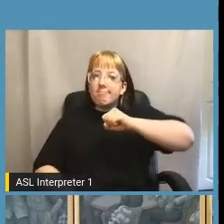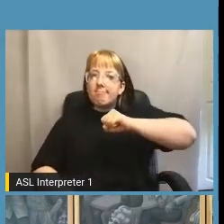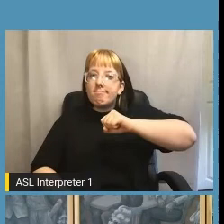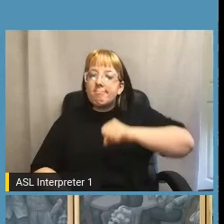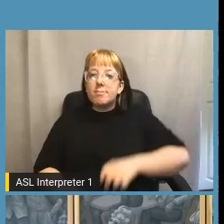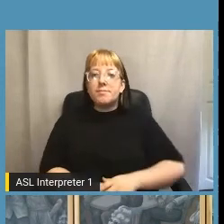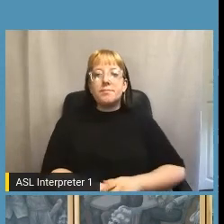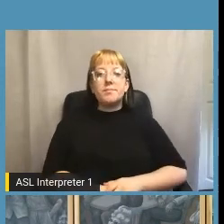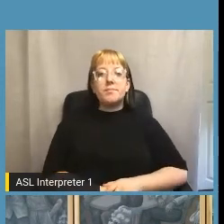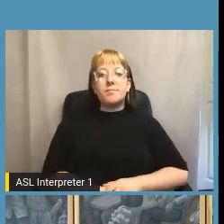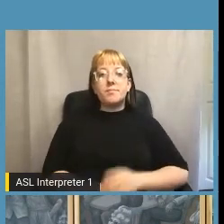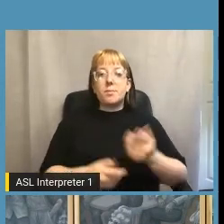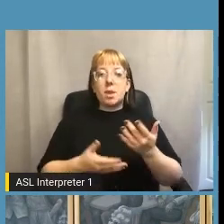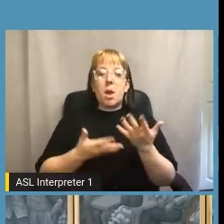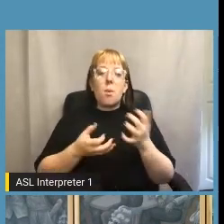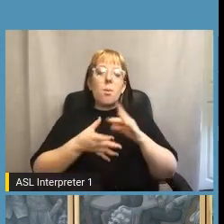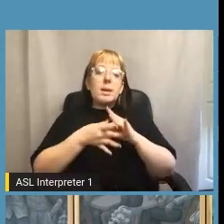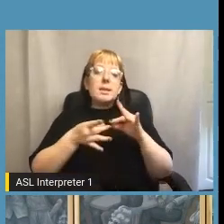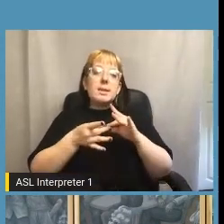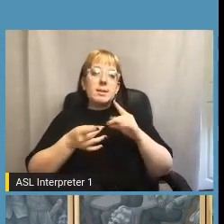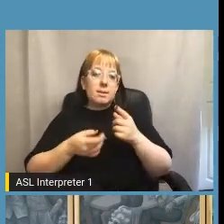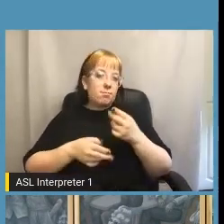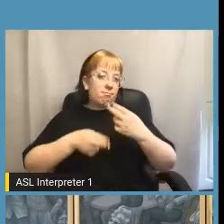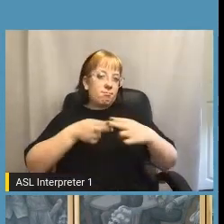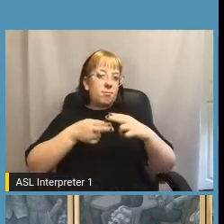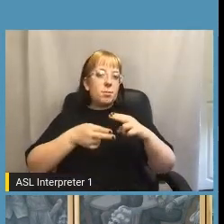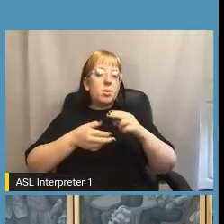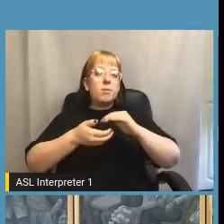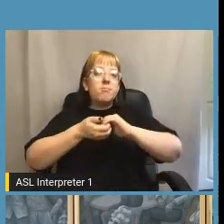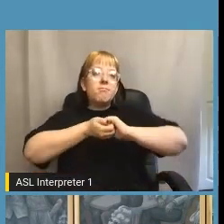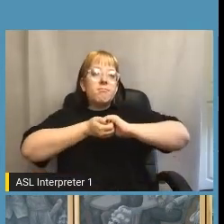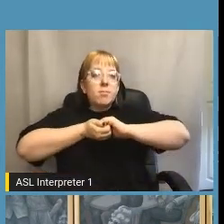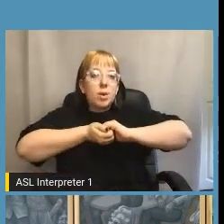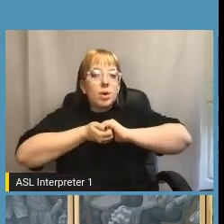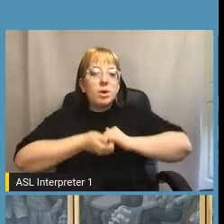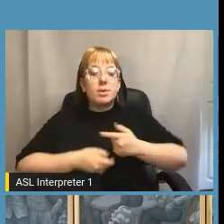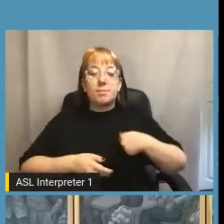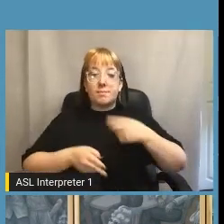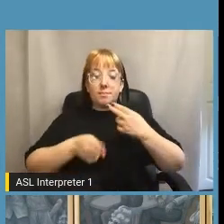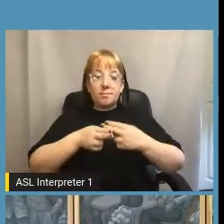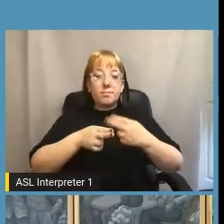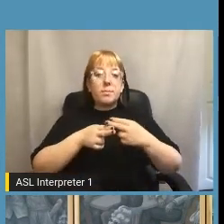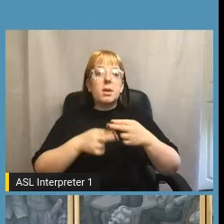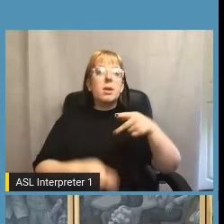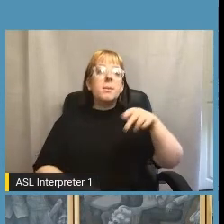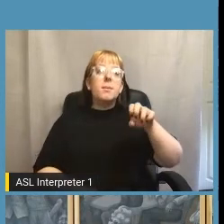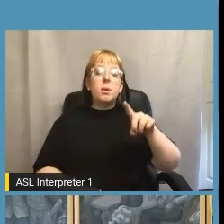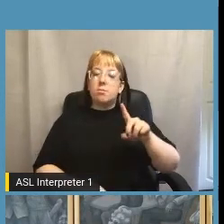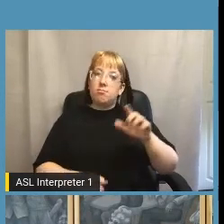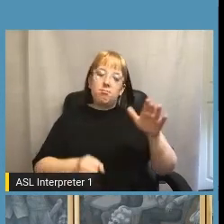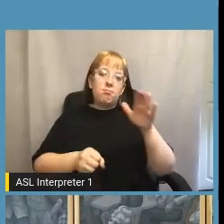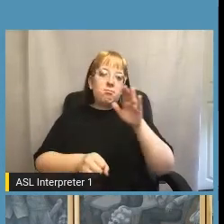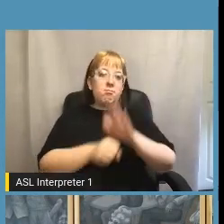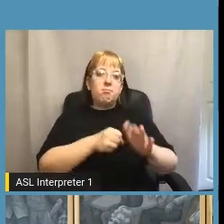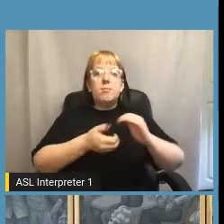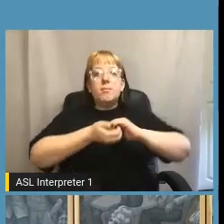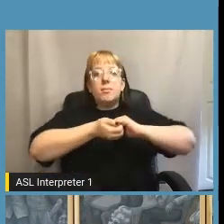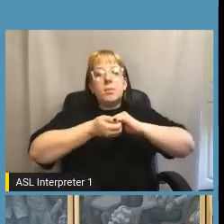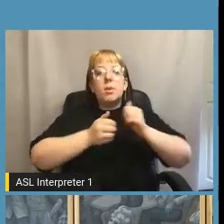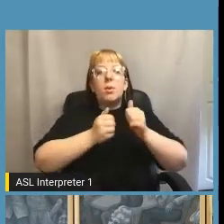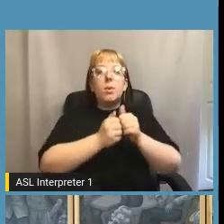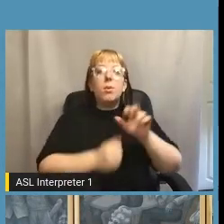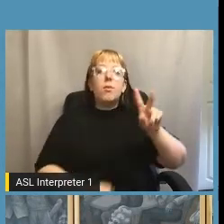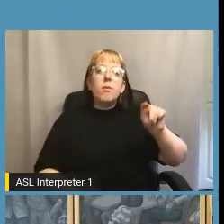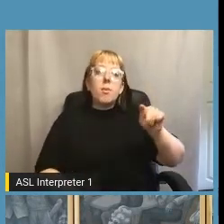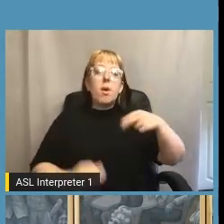I want to say a brief note on partnerships. As I mentioned, our podcast is produced in full partnership with the Vermont Humanities Council, who